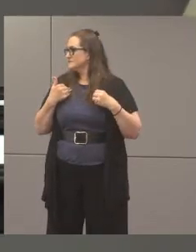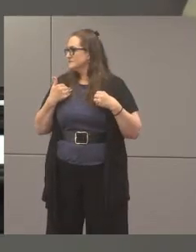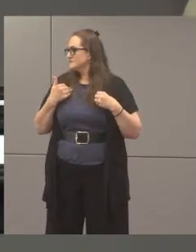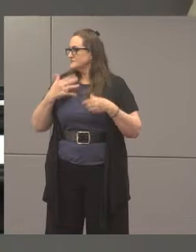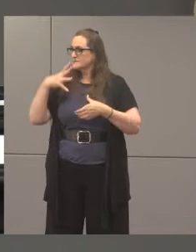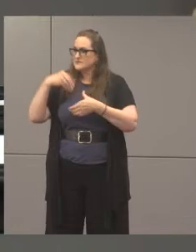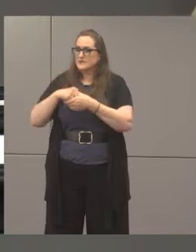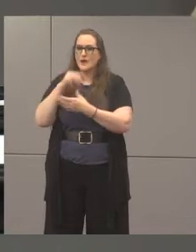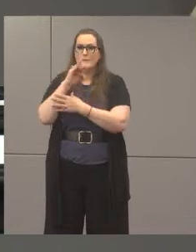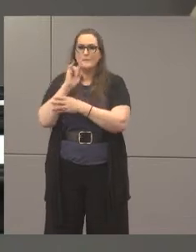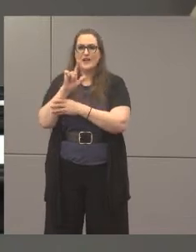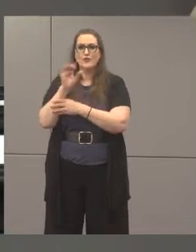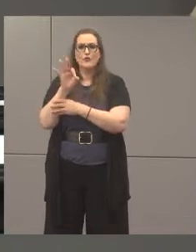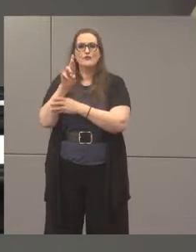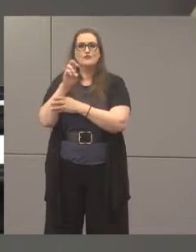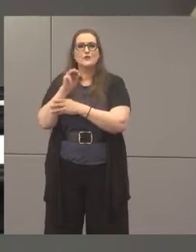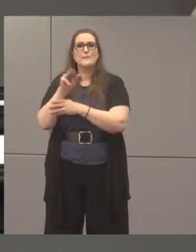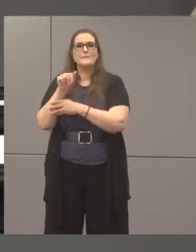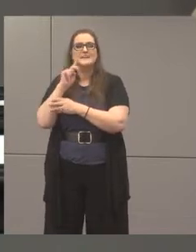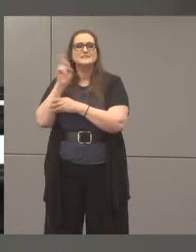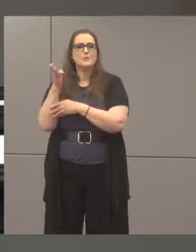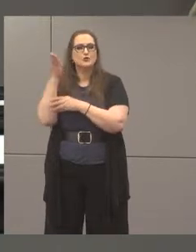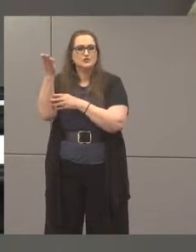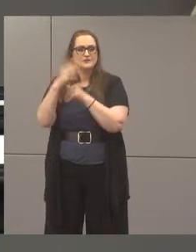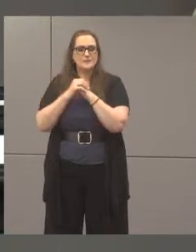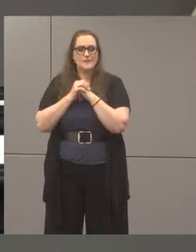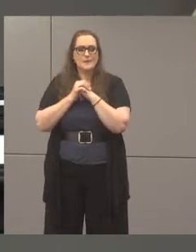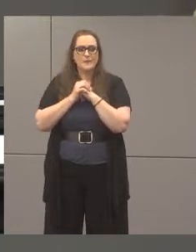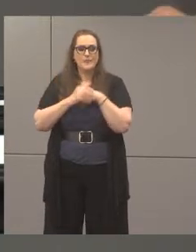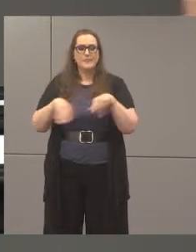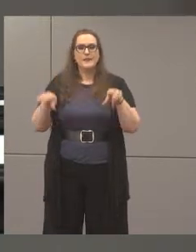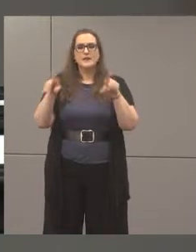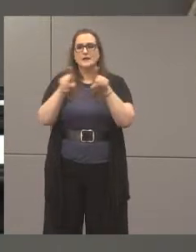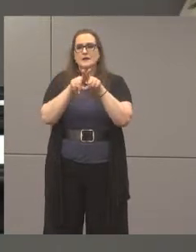in Michael Freeman's motion. And we also